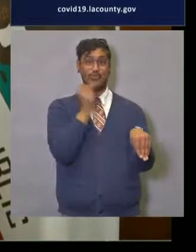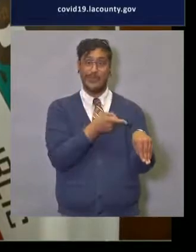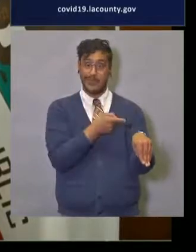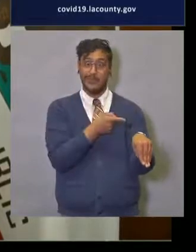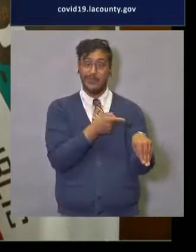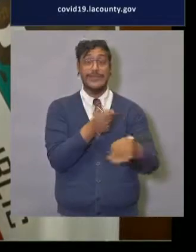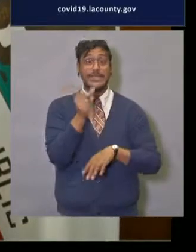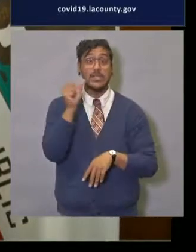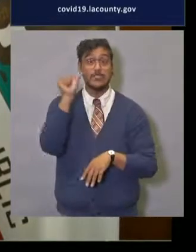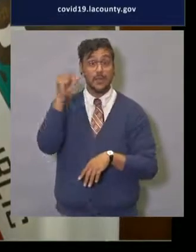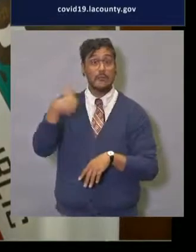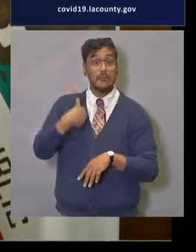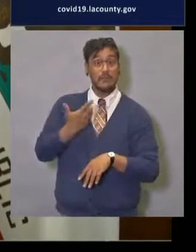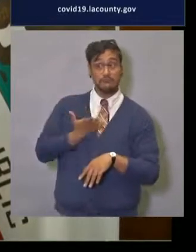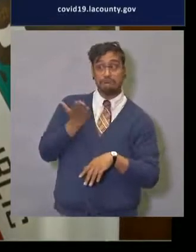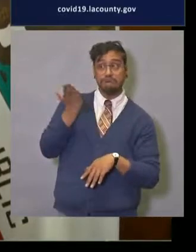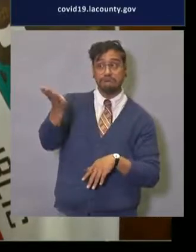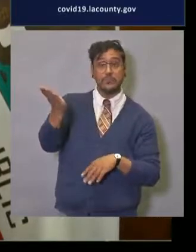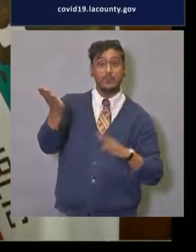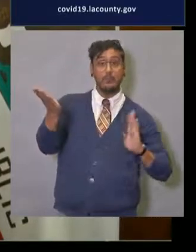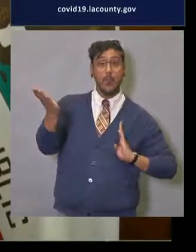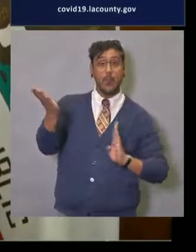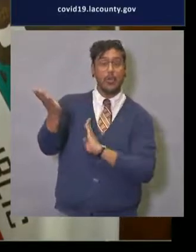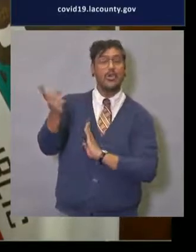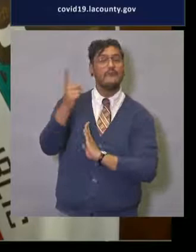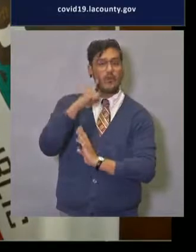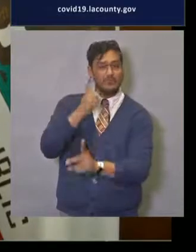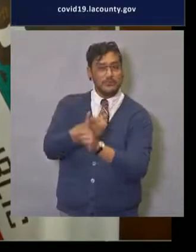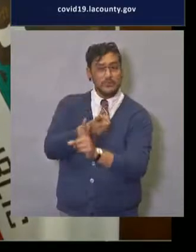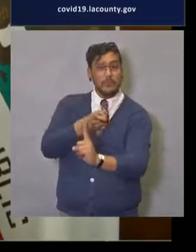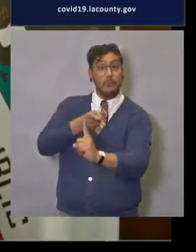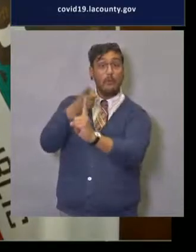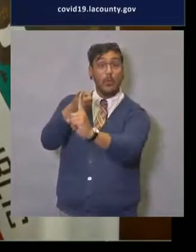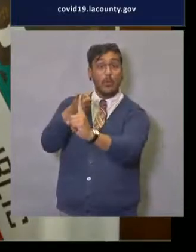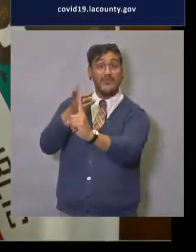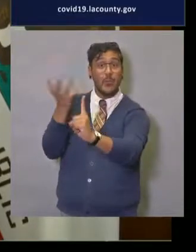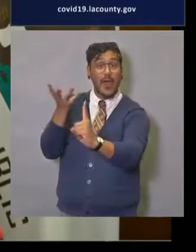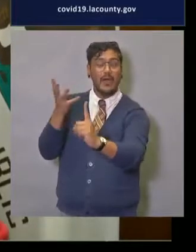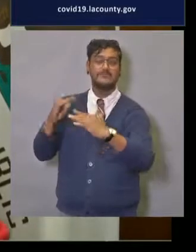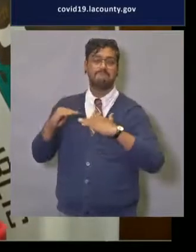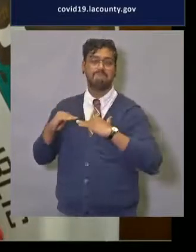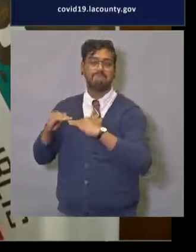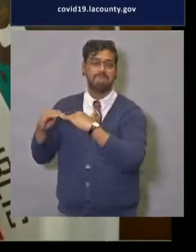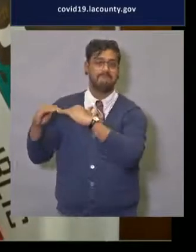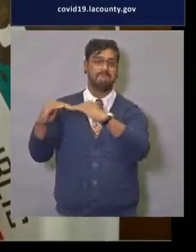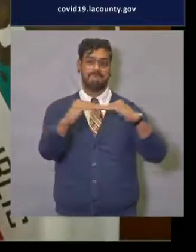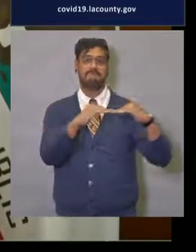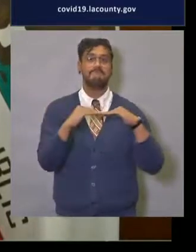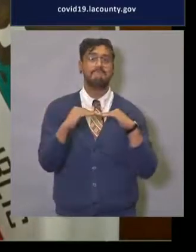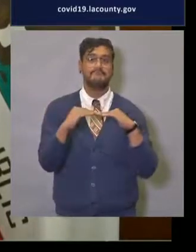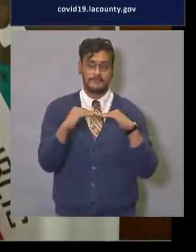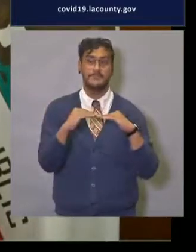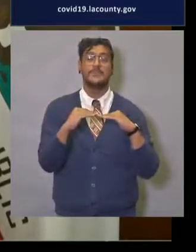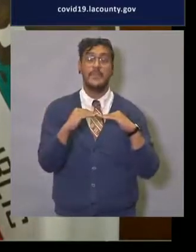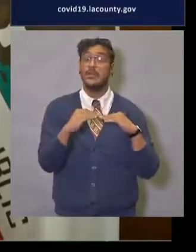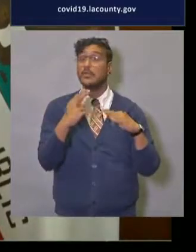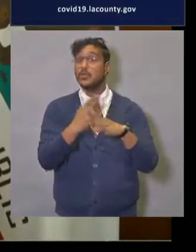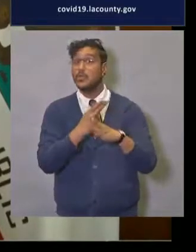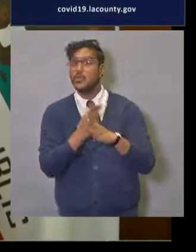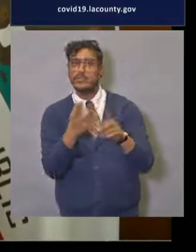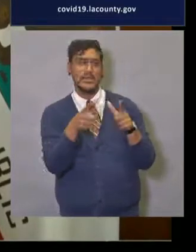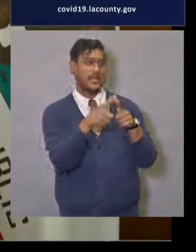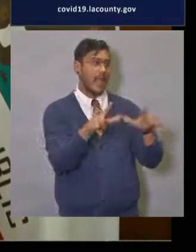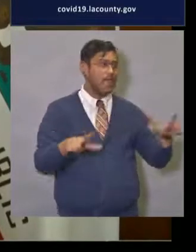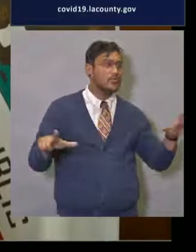board motion to ensure that equity is at the forefront of our vaccine response. utilizing metrics like language